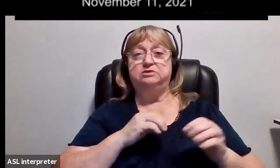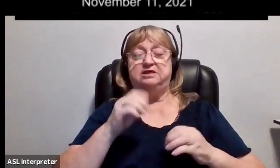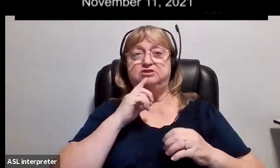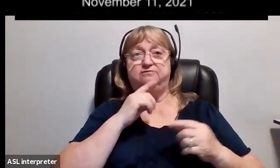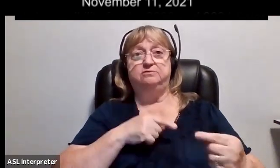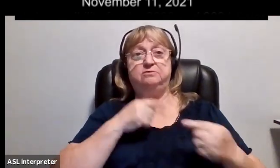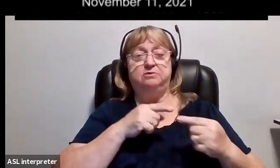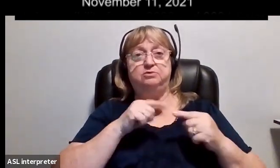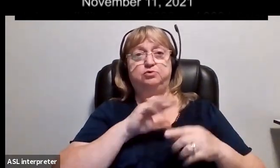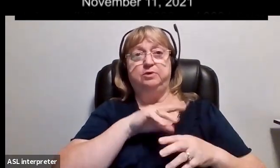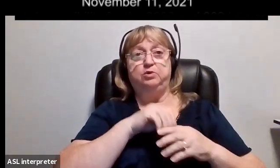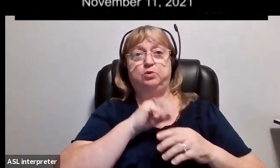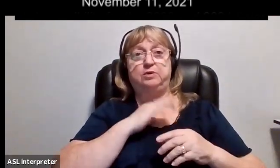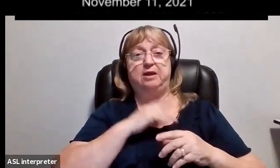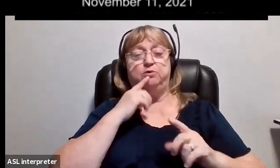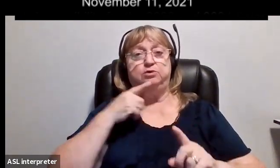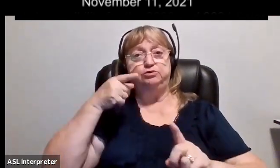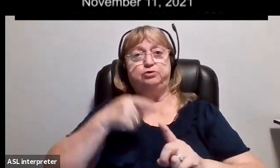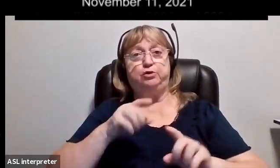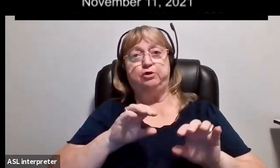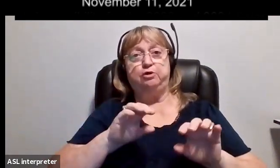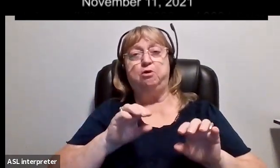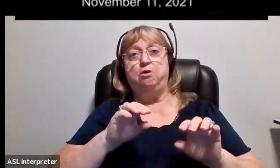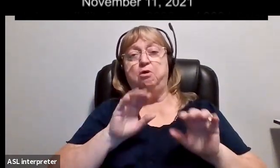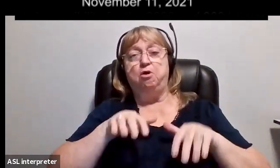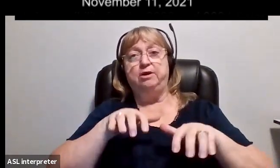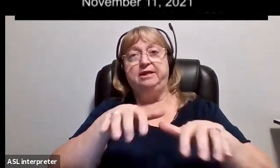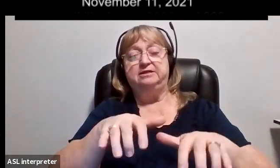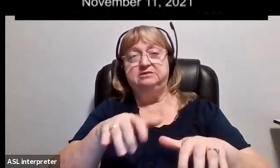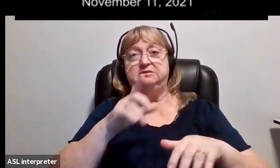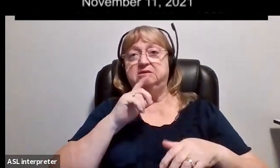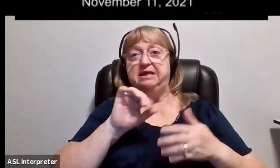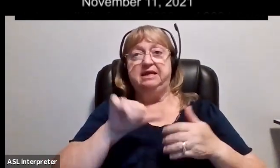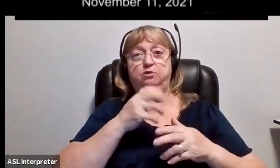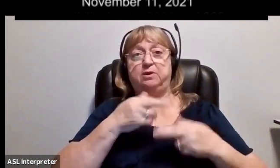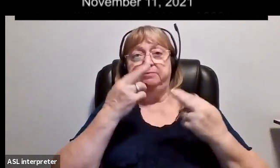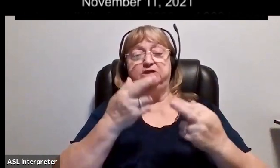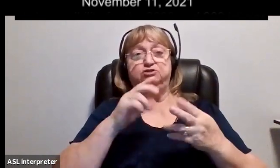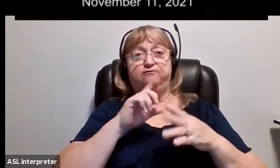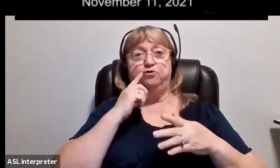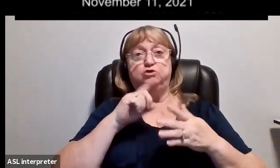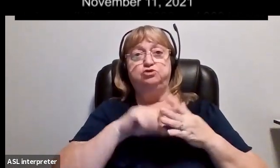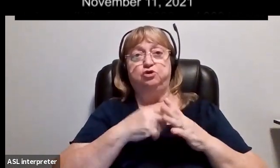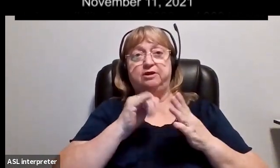to include our target audience at the ground floor. Any recommendations for starting those relationships?